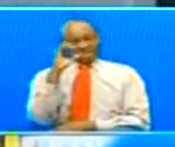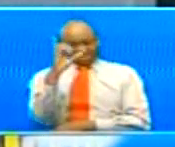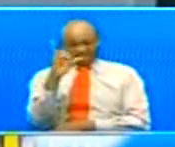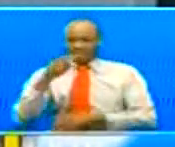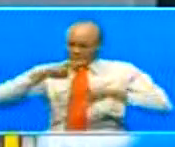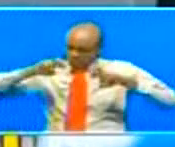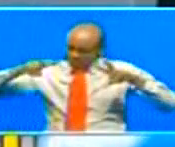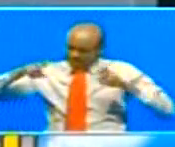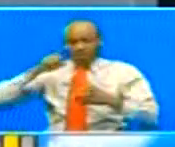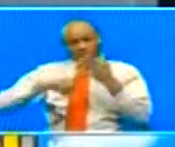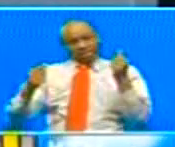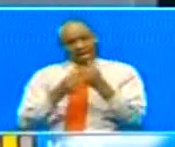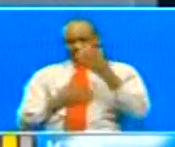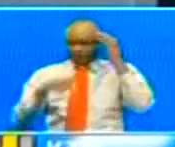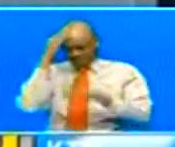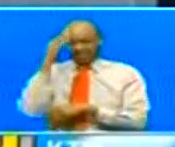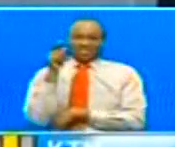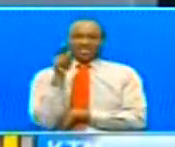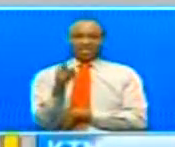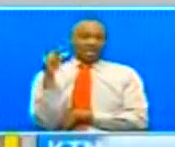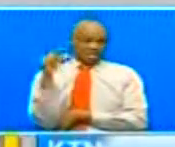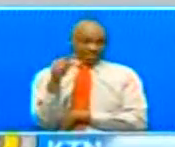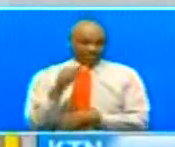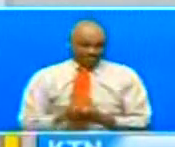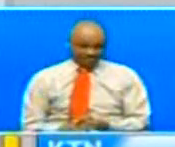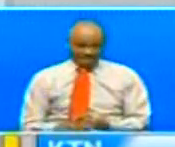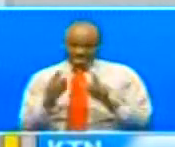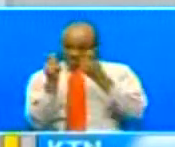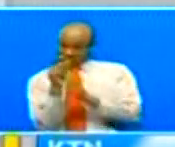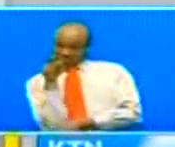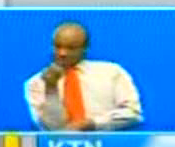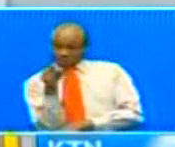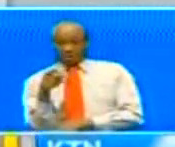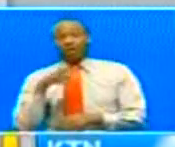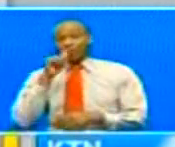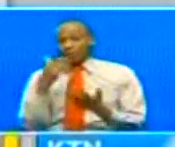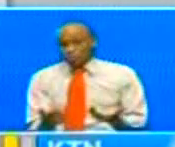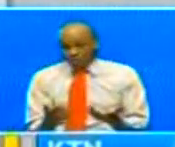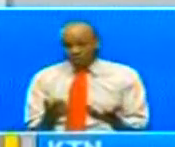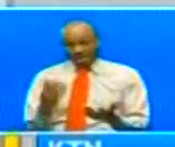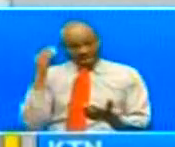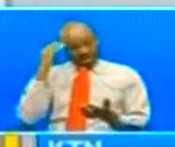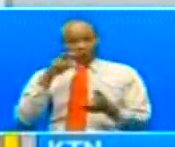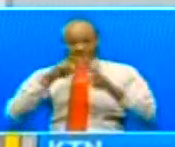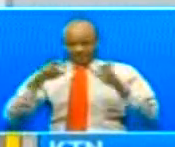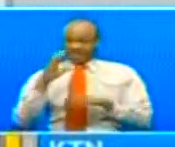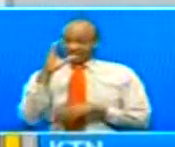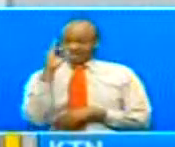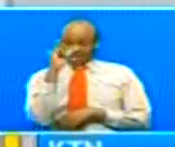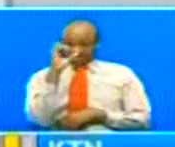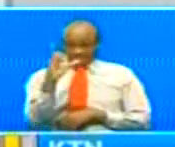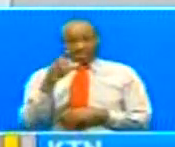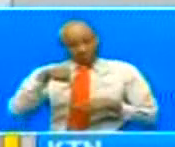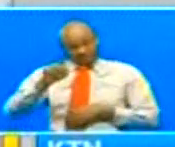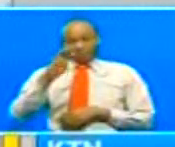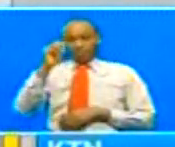of April attack on the Garissa University College. The team will be led by the head of investigations at CID headquarters,